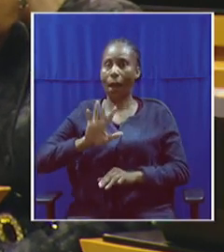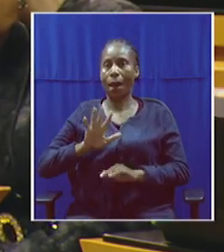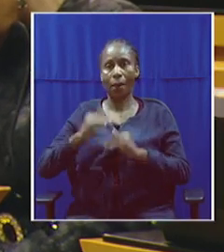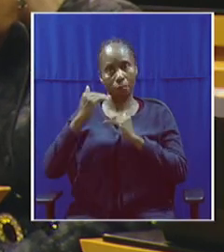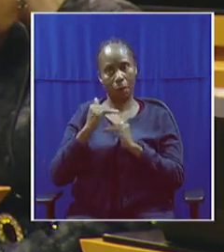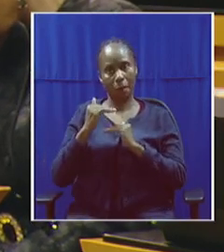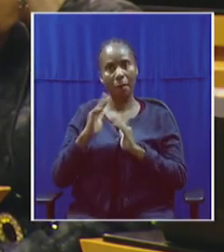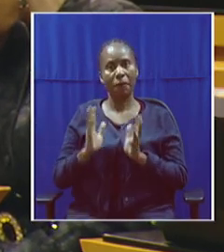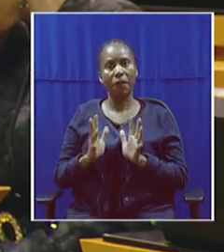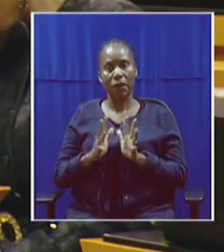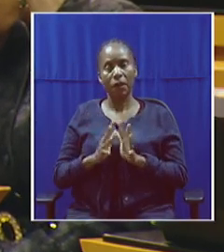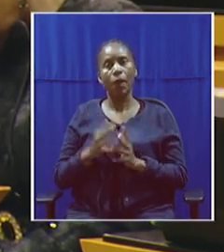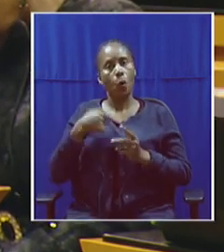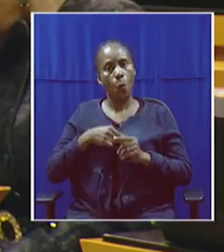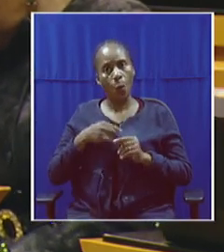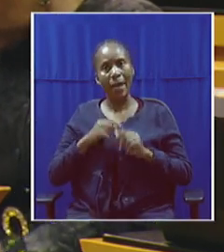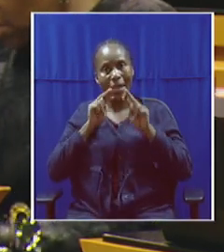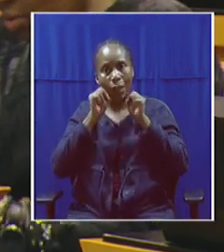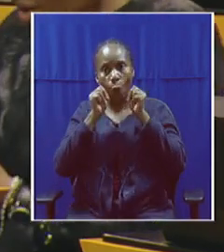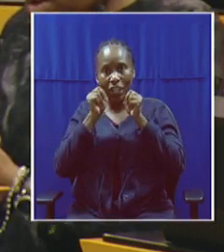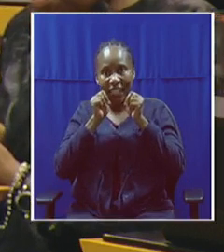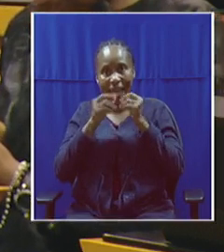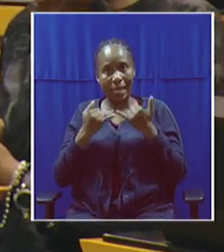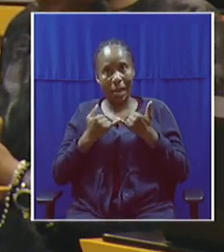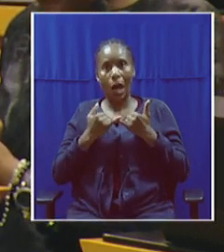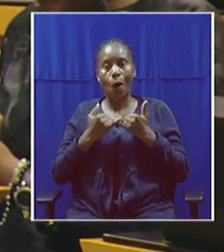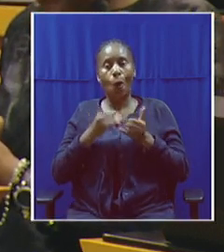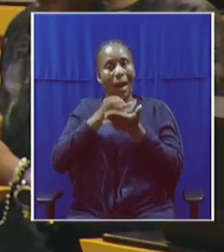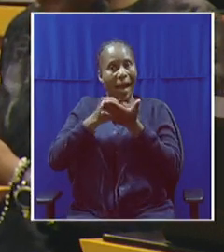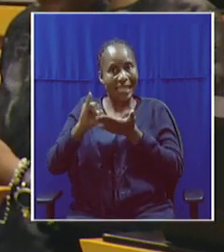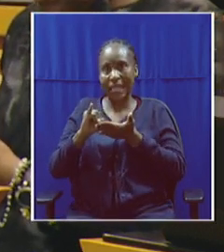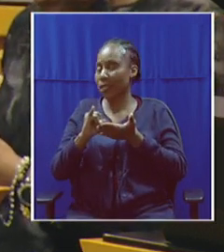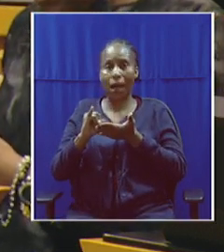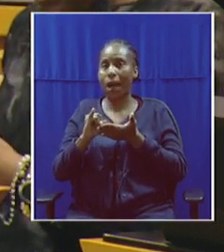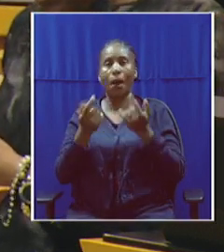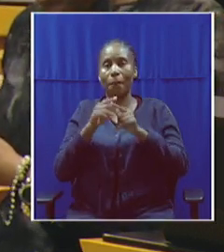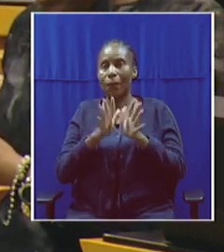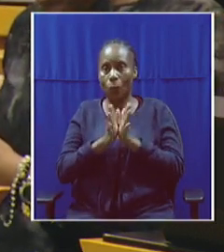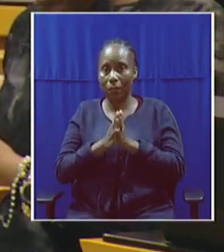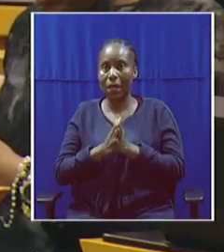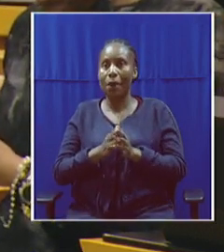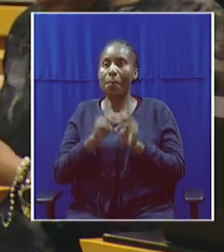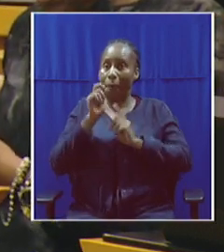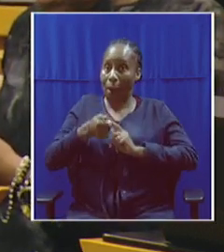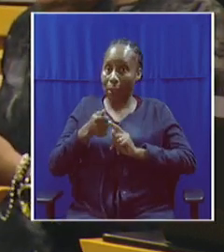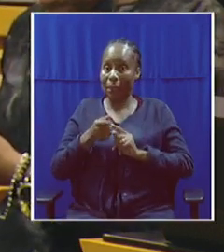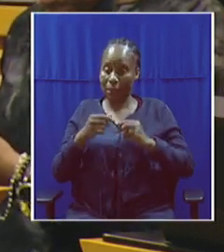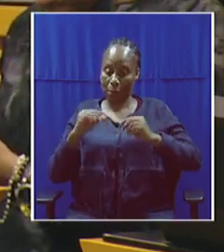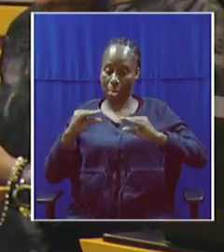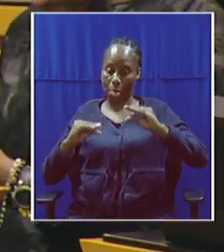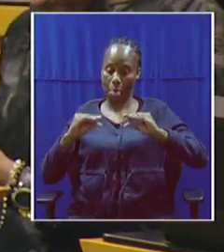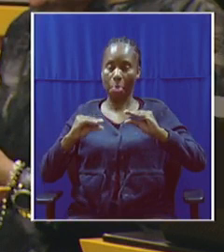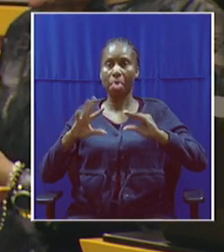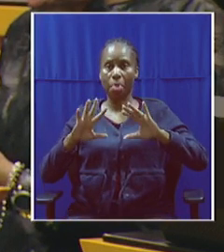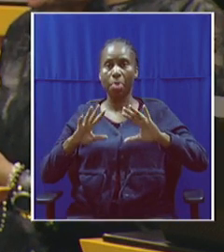are not negotiating cancellation we are negotiating of adjusting the prices downwards so that we